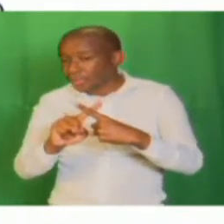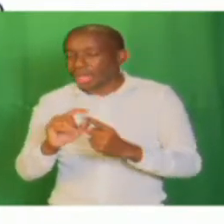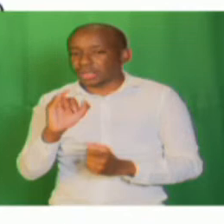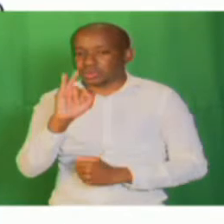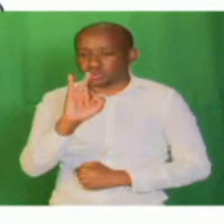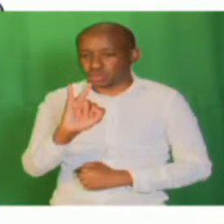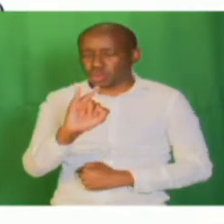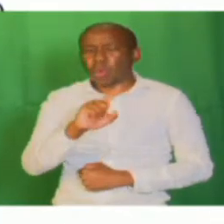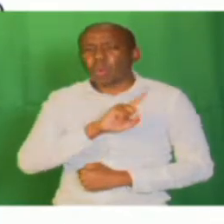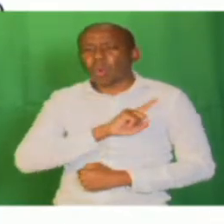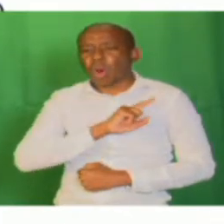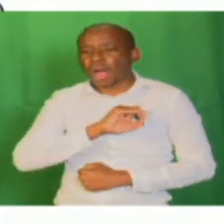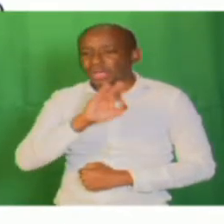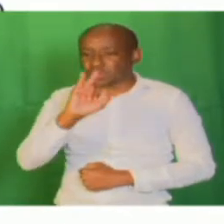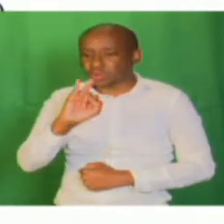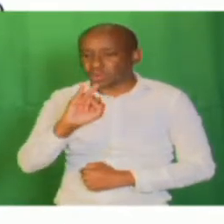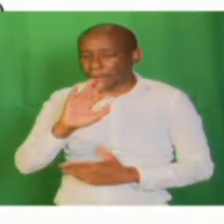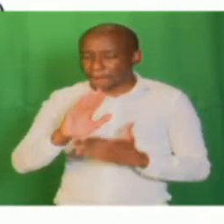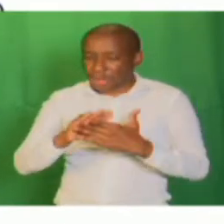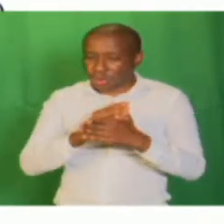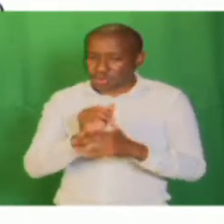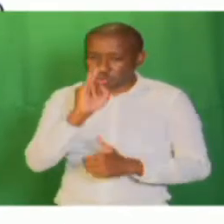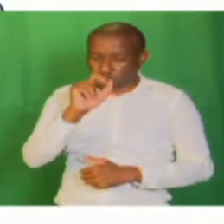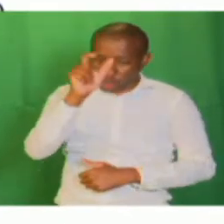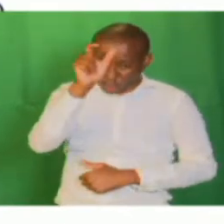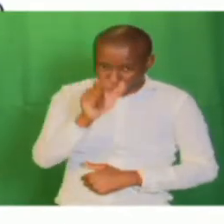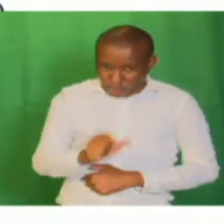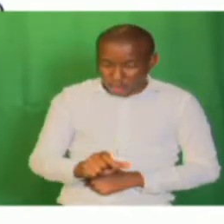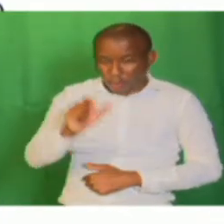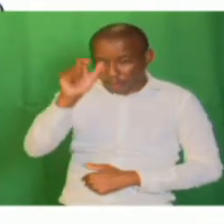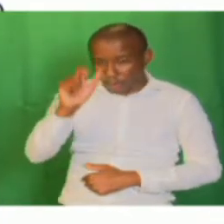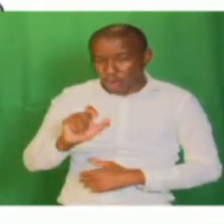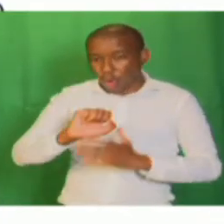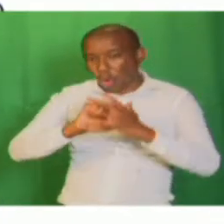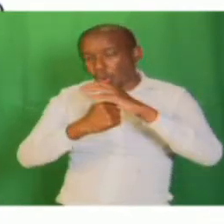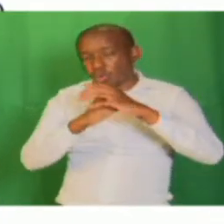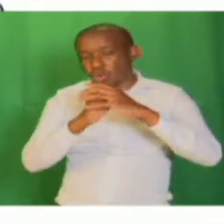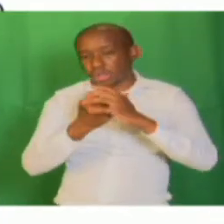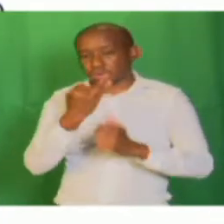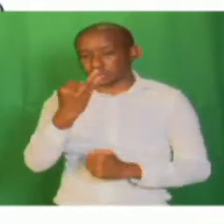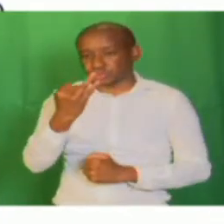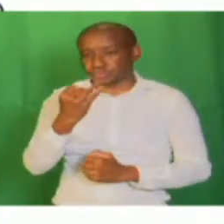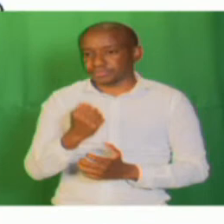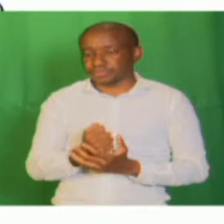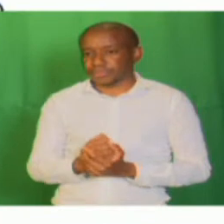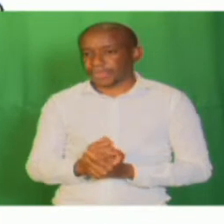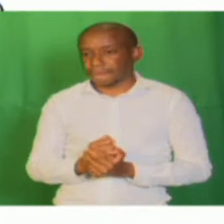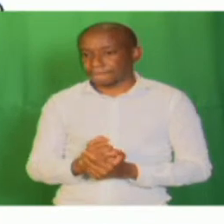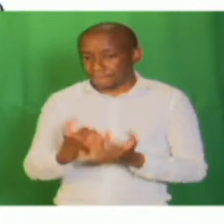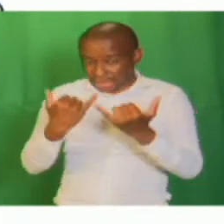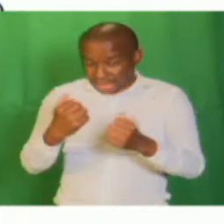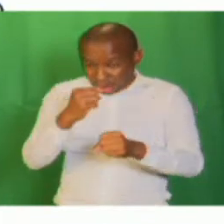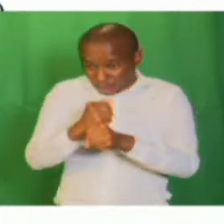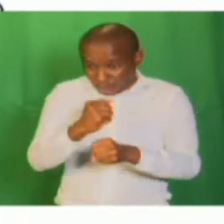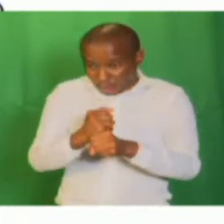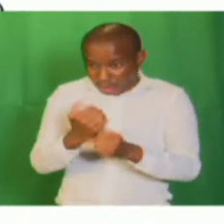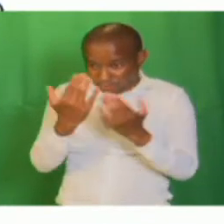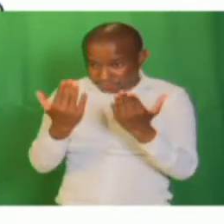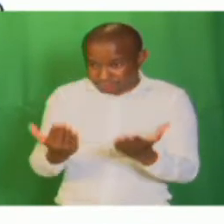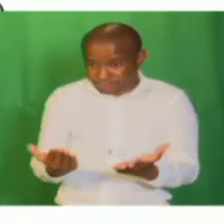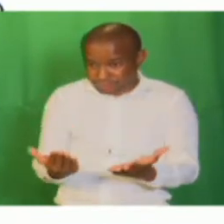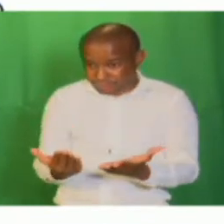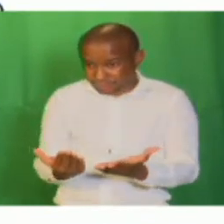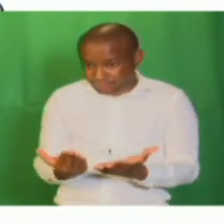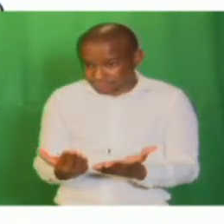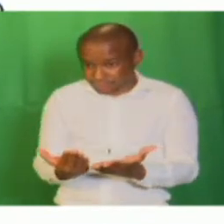2. Why 2? 2 columns of the orange rectangle. We are going to work that one out. We